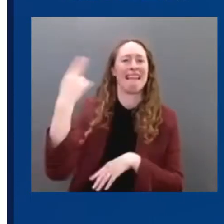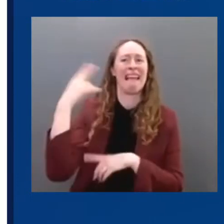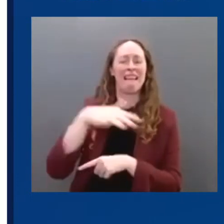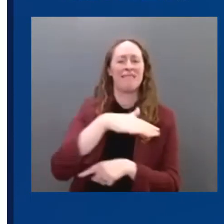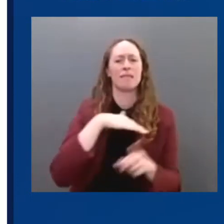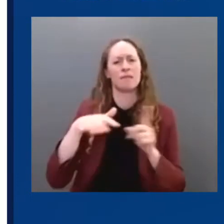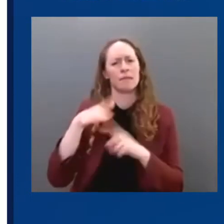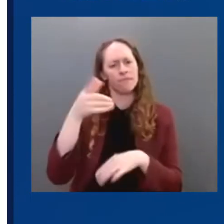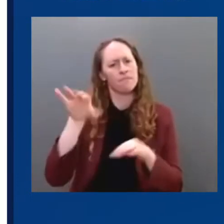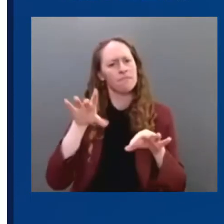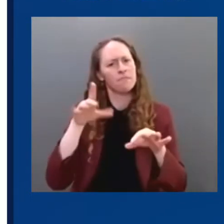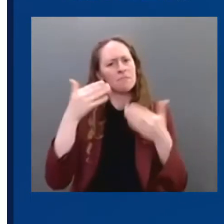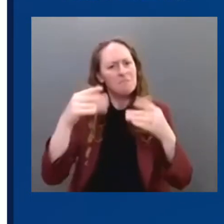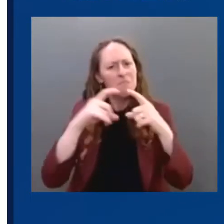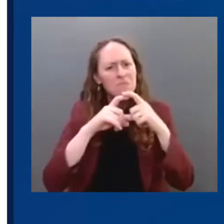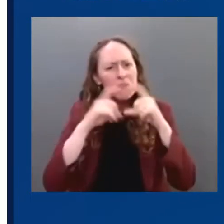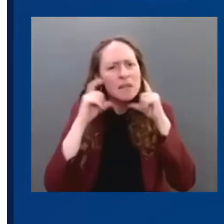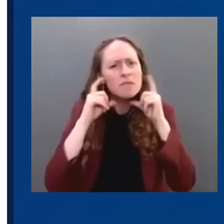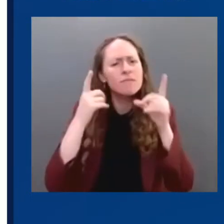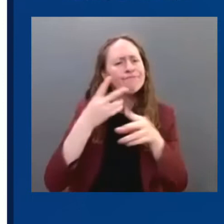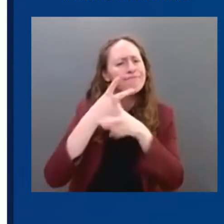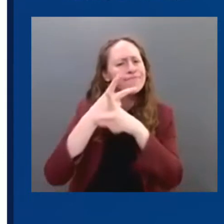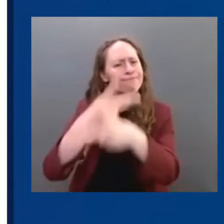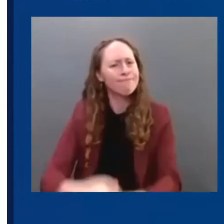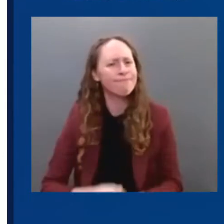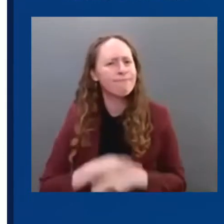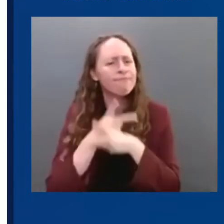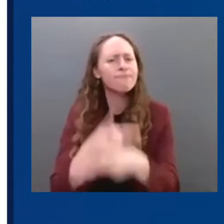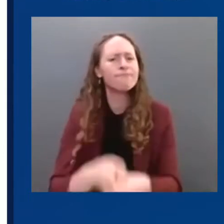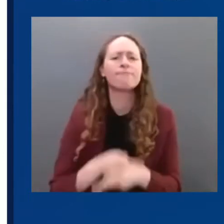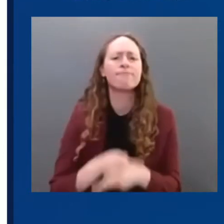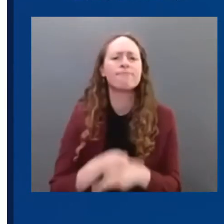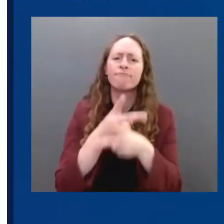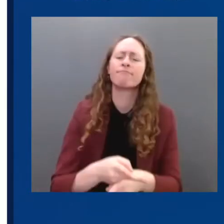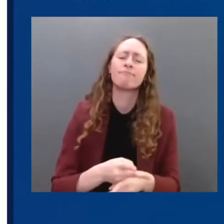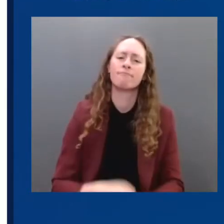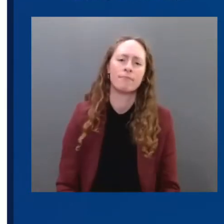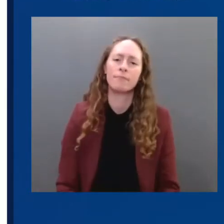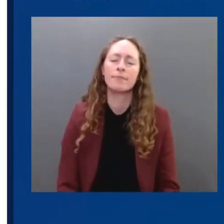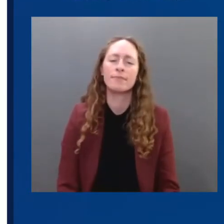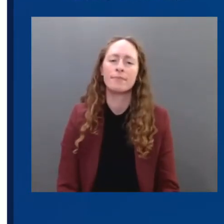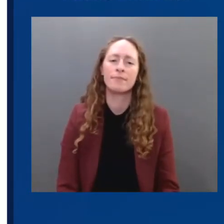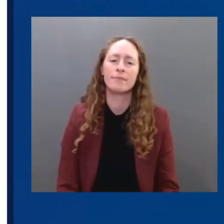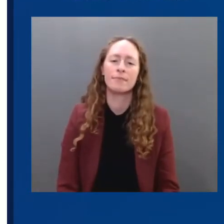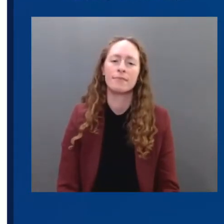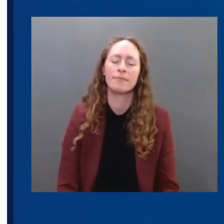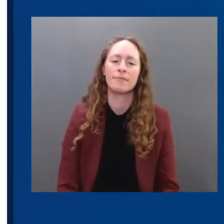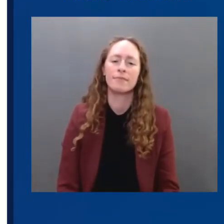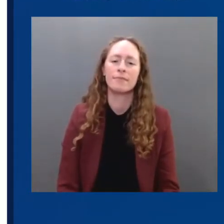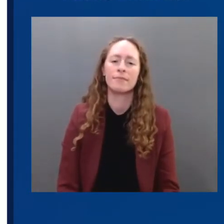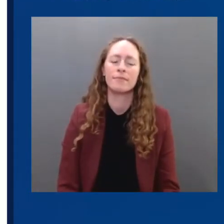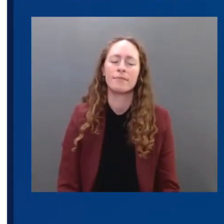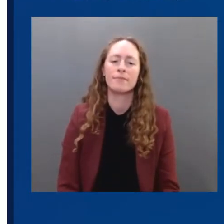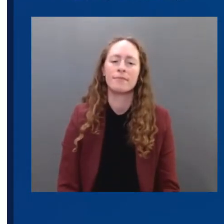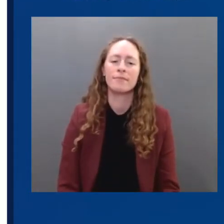addition, treatments for COVID-19 are widely available, as you've heard from Dr. Jha.